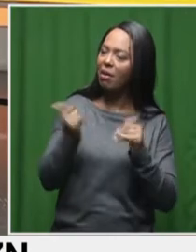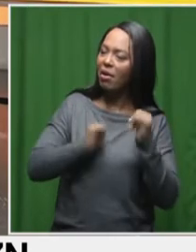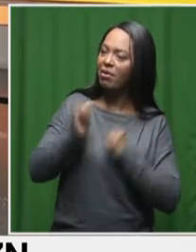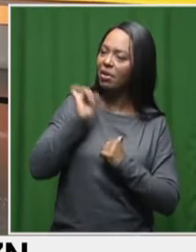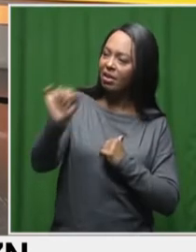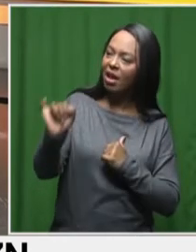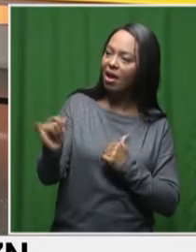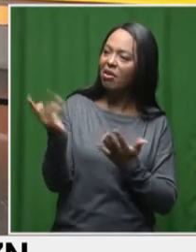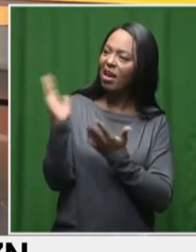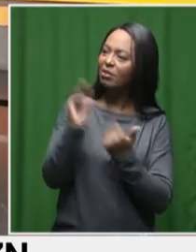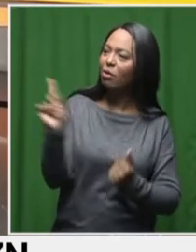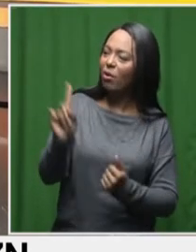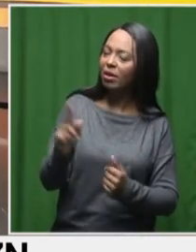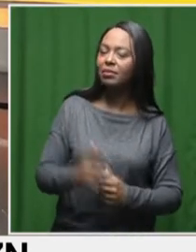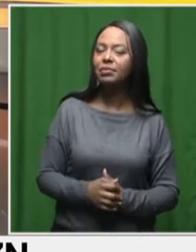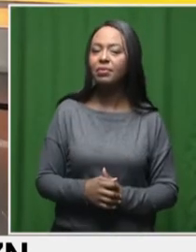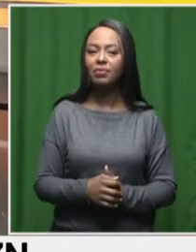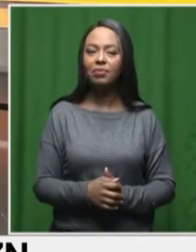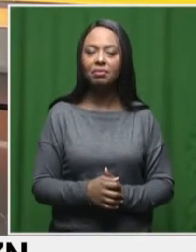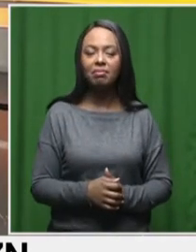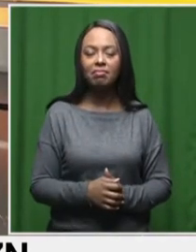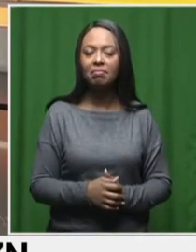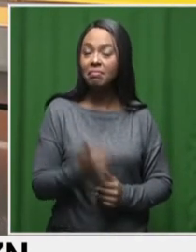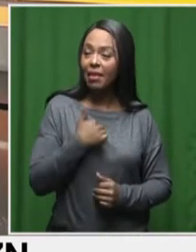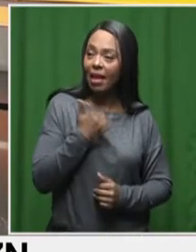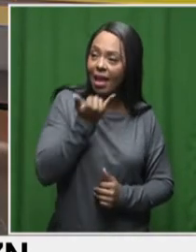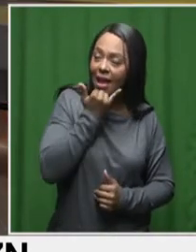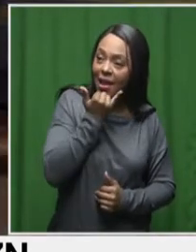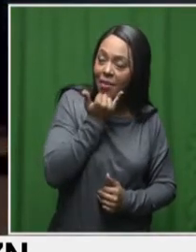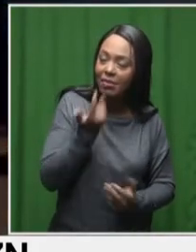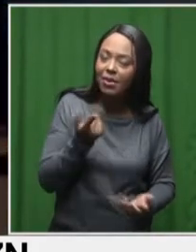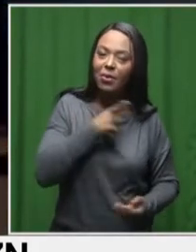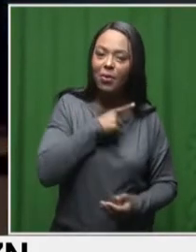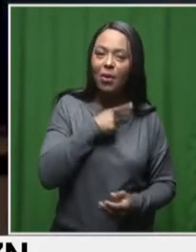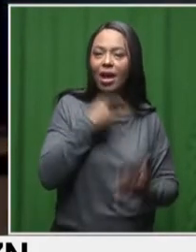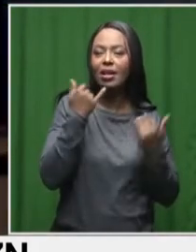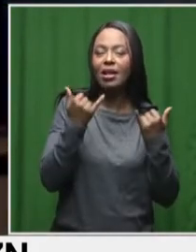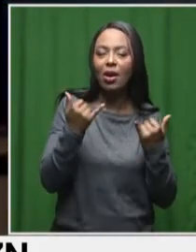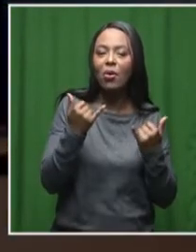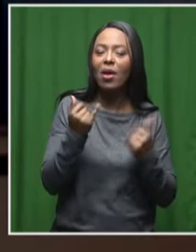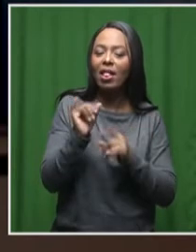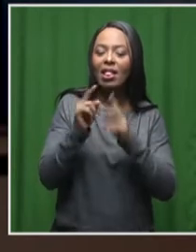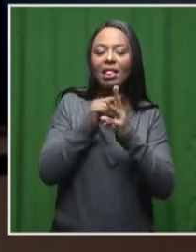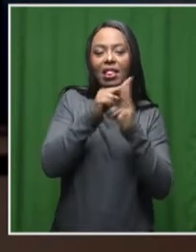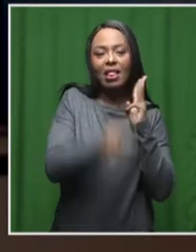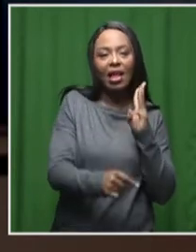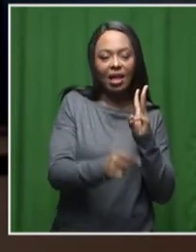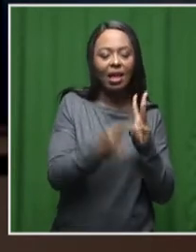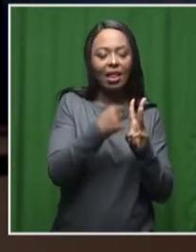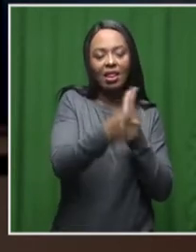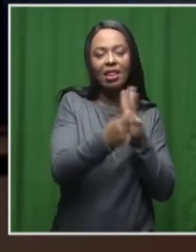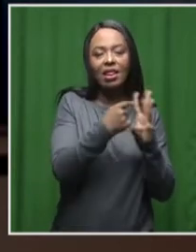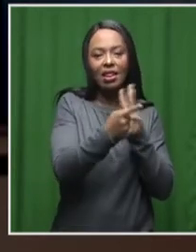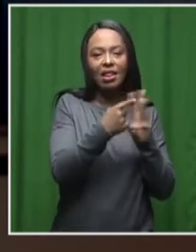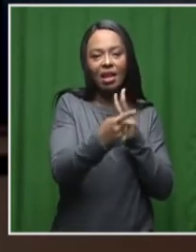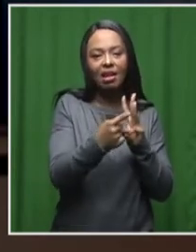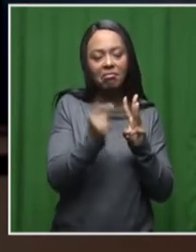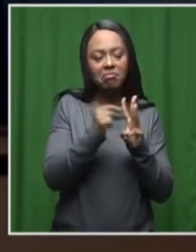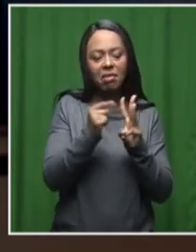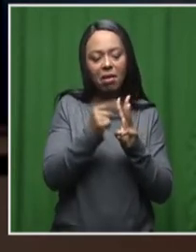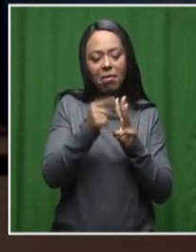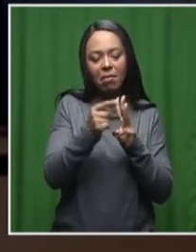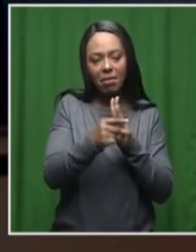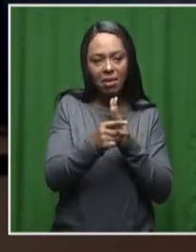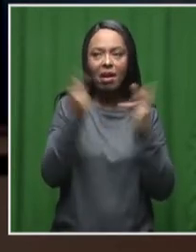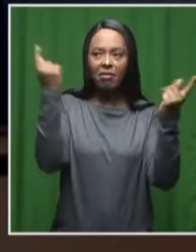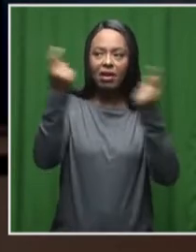performance. Well, you know, I'm very glad because, as you mentioned, the three elements of the festival, the